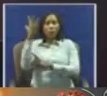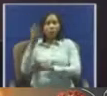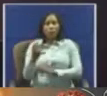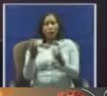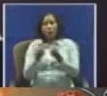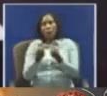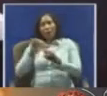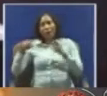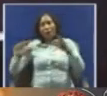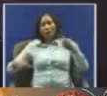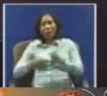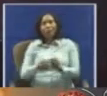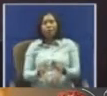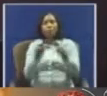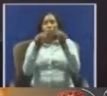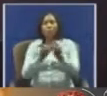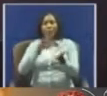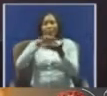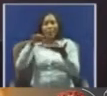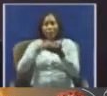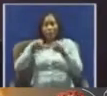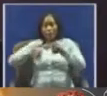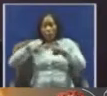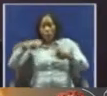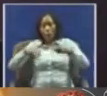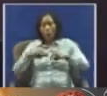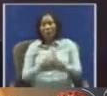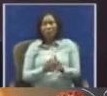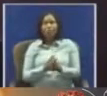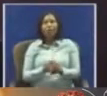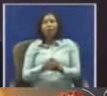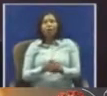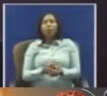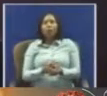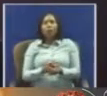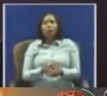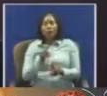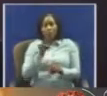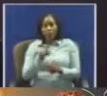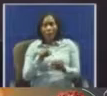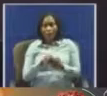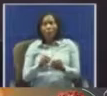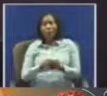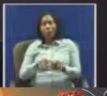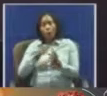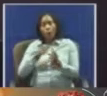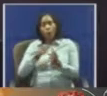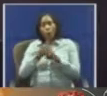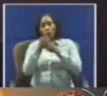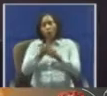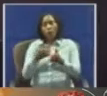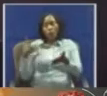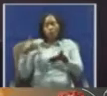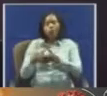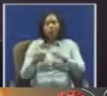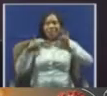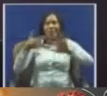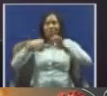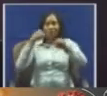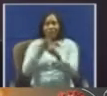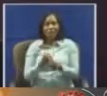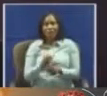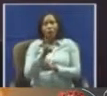an unqualified audit with no material findings, and that is a continuation for the past 7 years. And we would